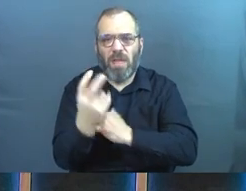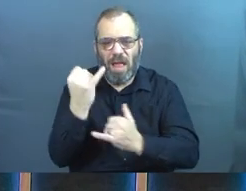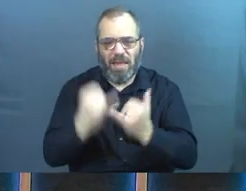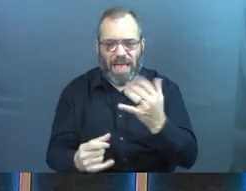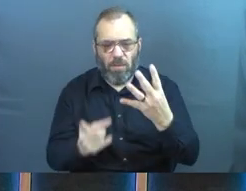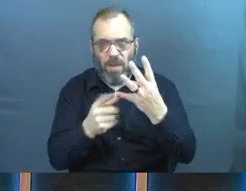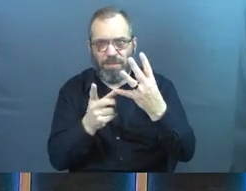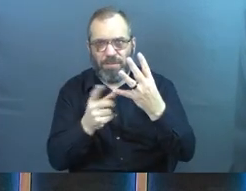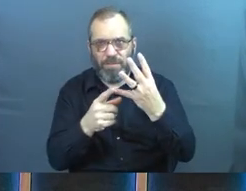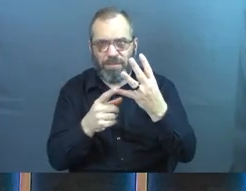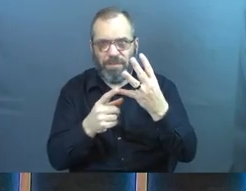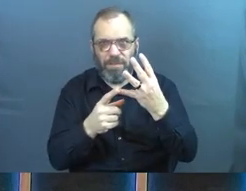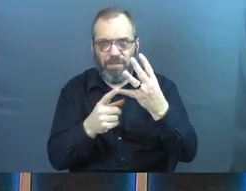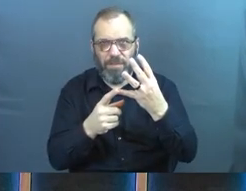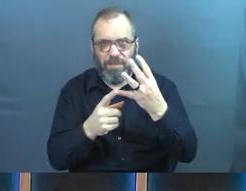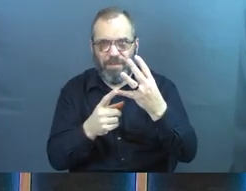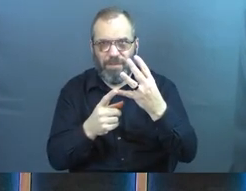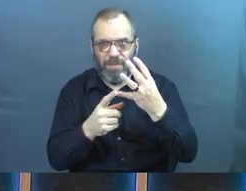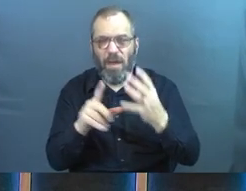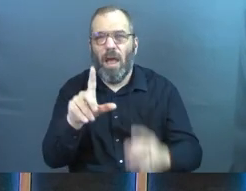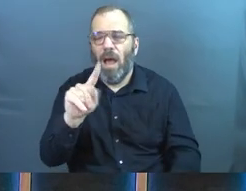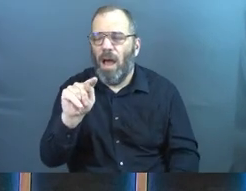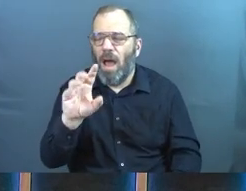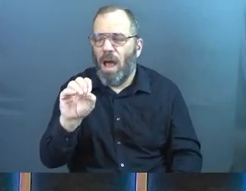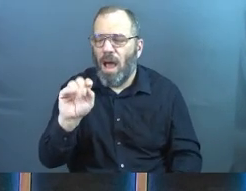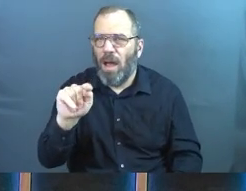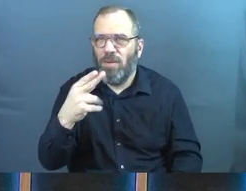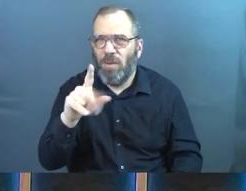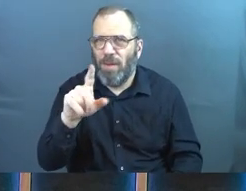Last act. The toothless one.